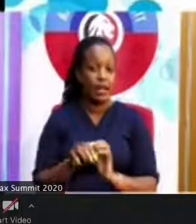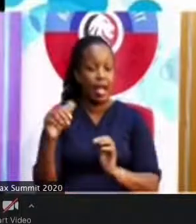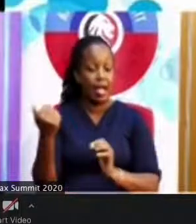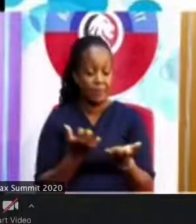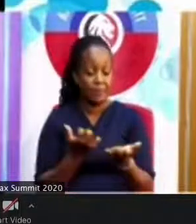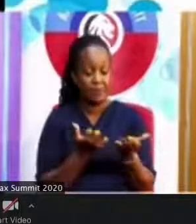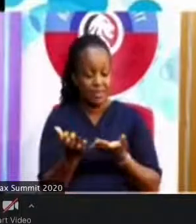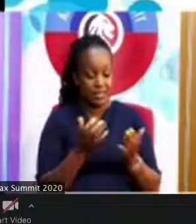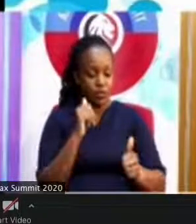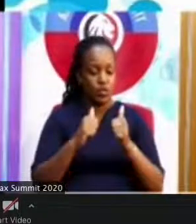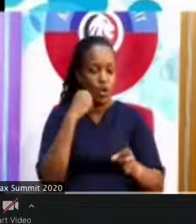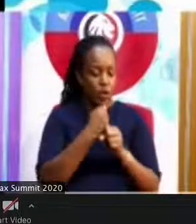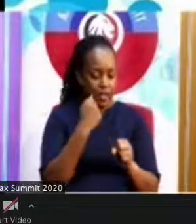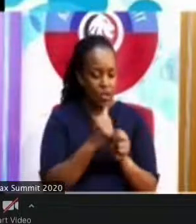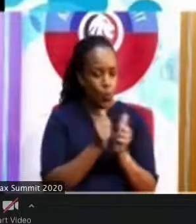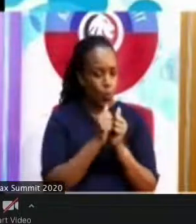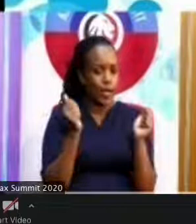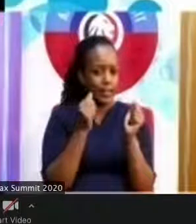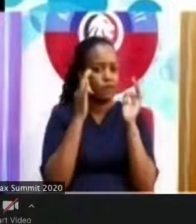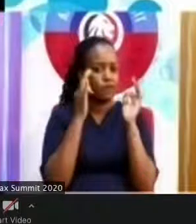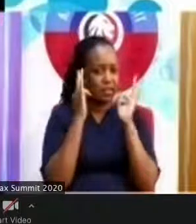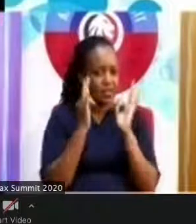whole economy was doing badly.